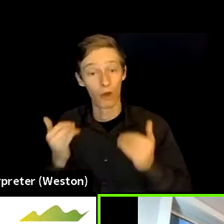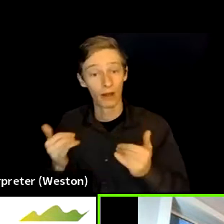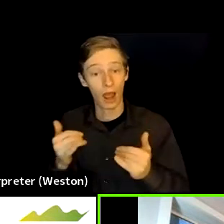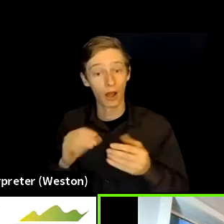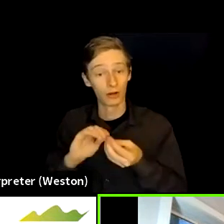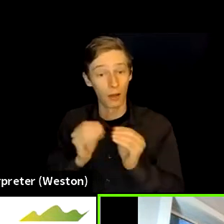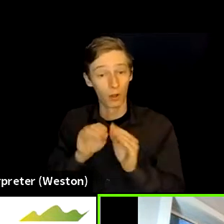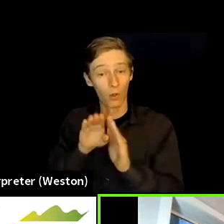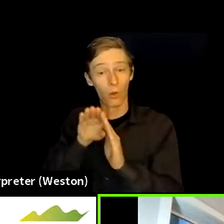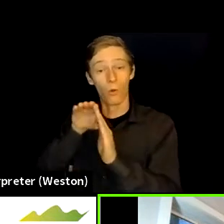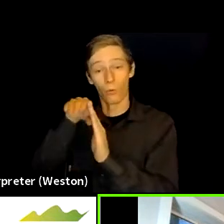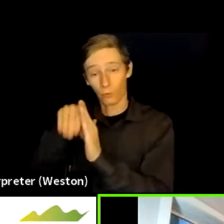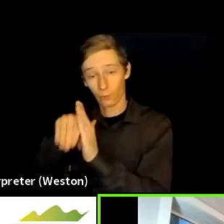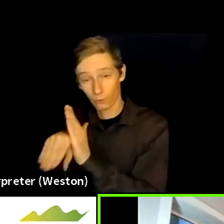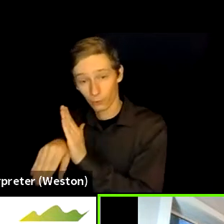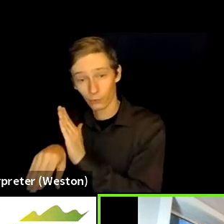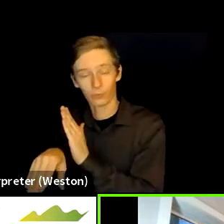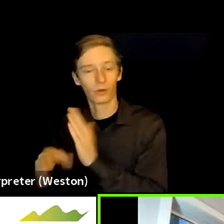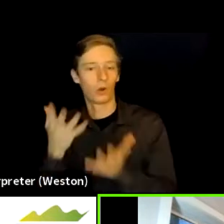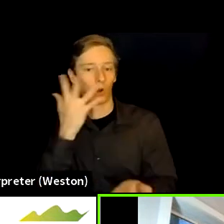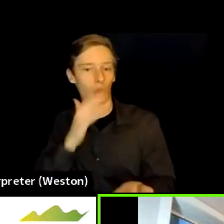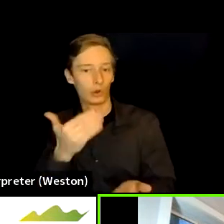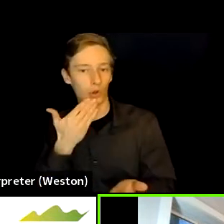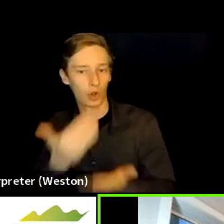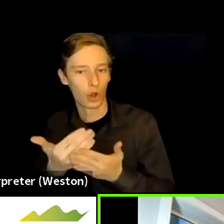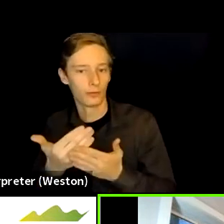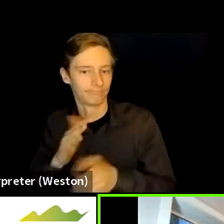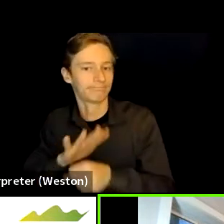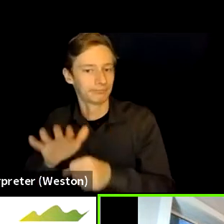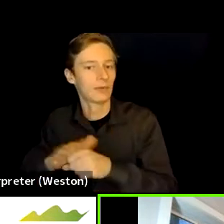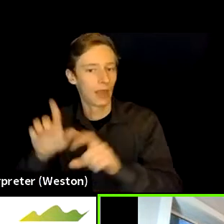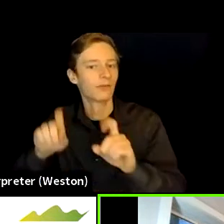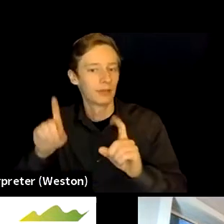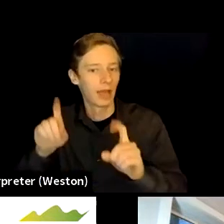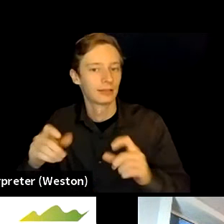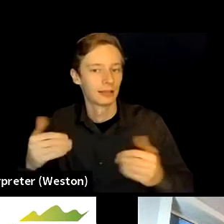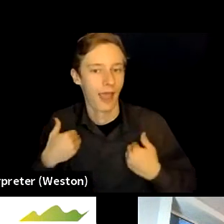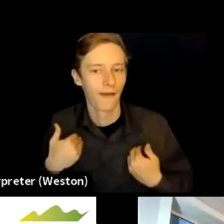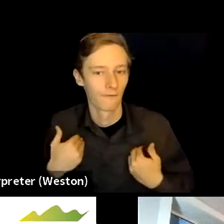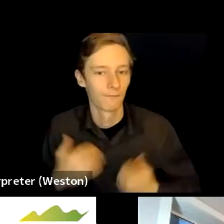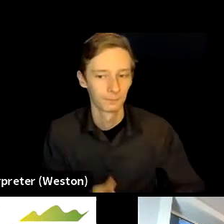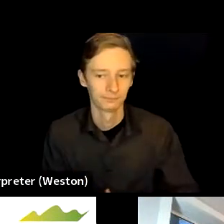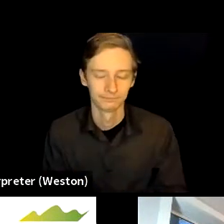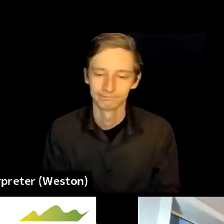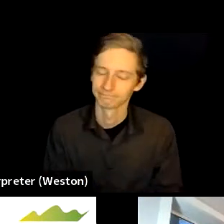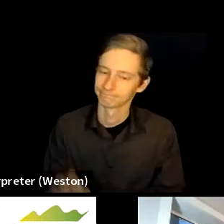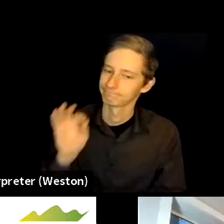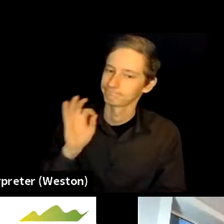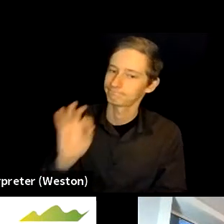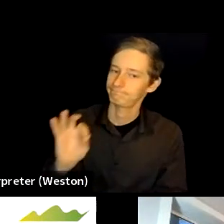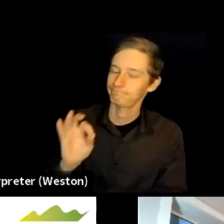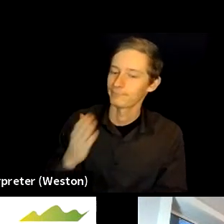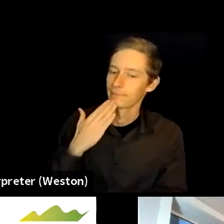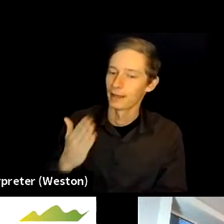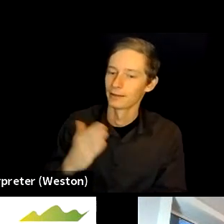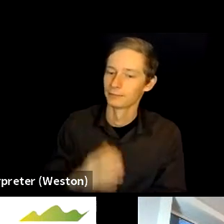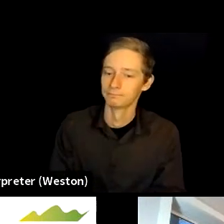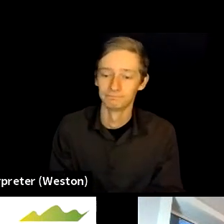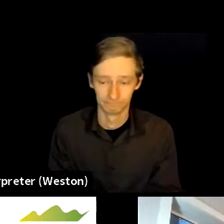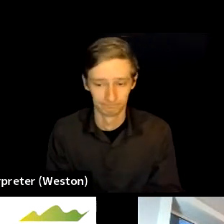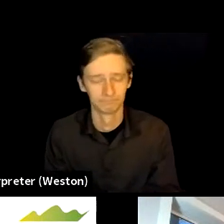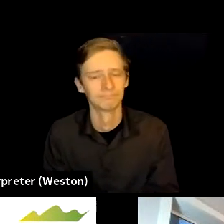encouraging that the testing that we're doing right now is adequate. Excellent. Thank you for that. So let's talk